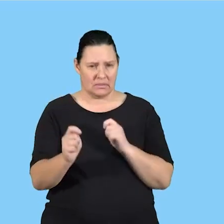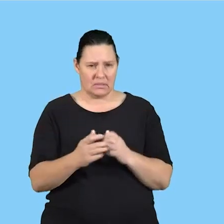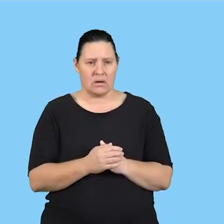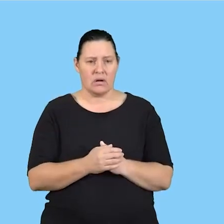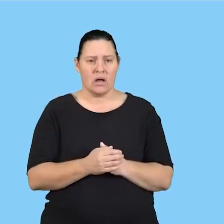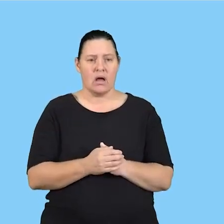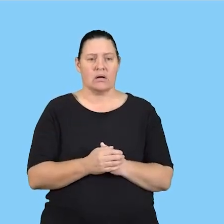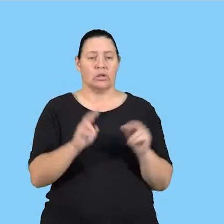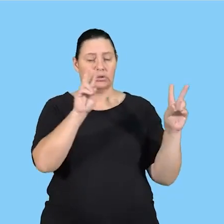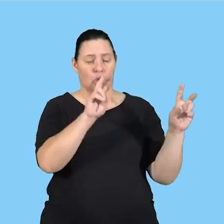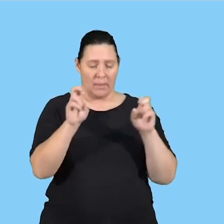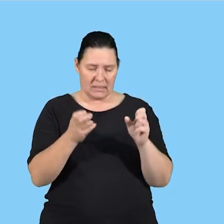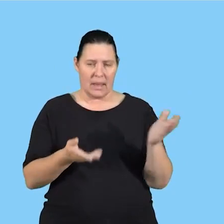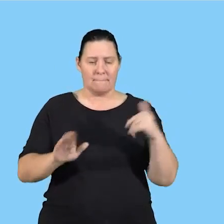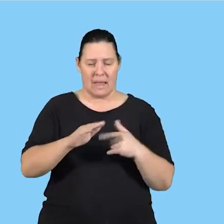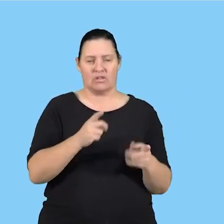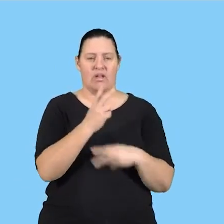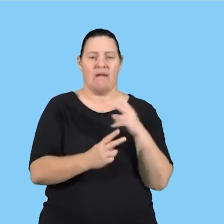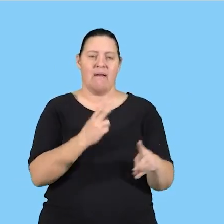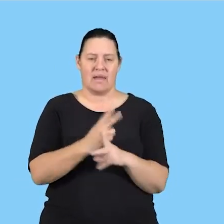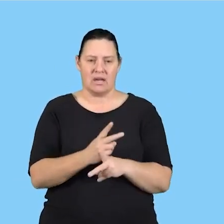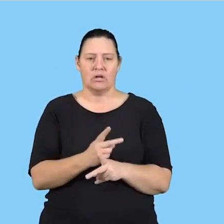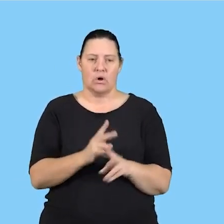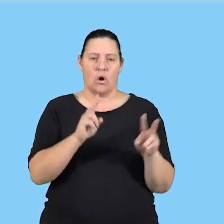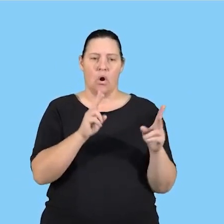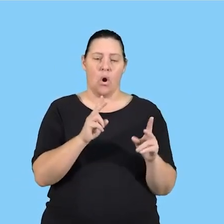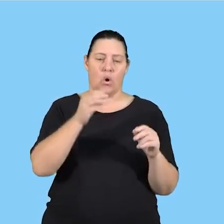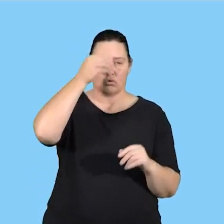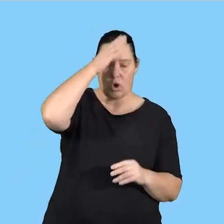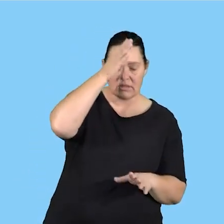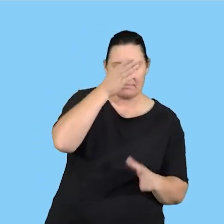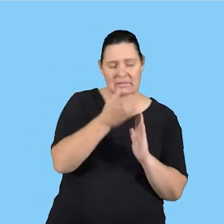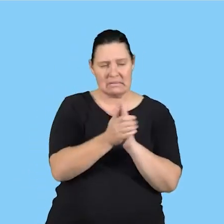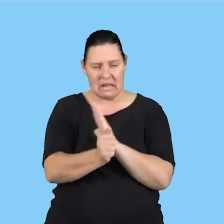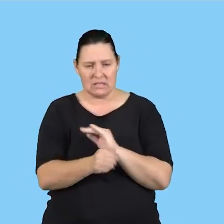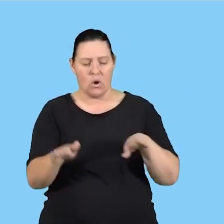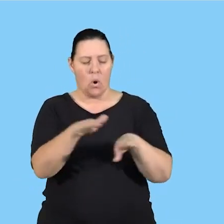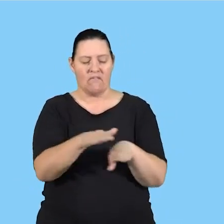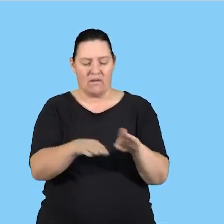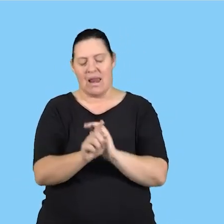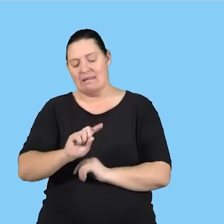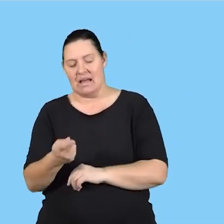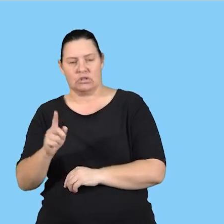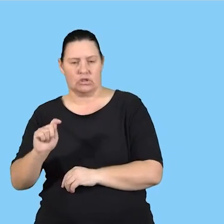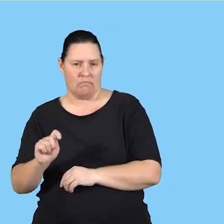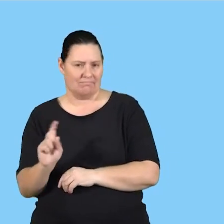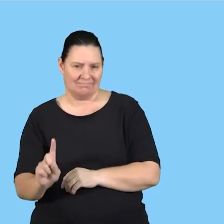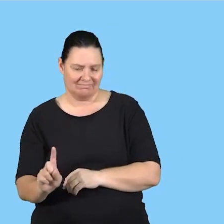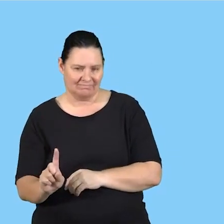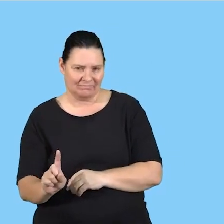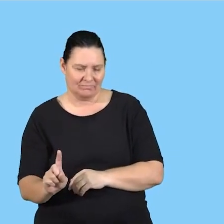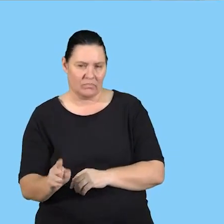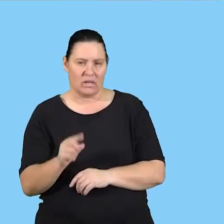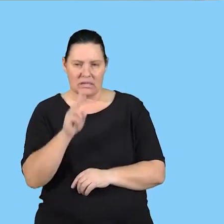we repackaged the topics so that concepts and skills do not overlap into the next term. So you will